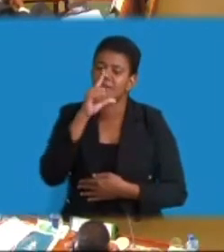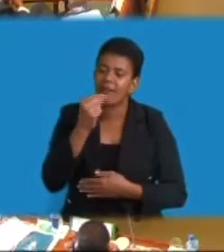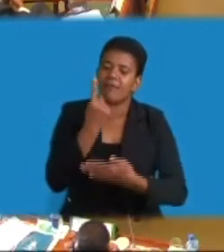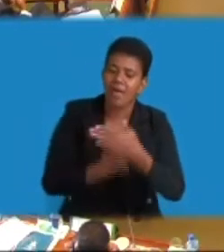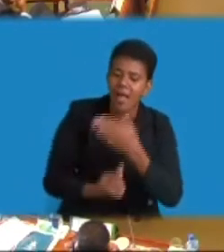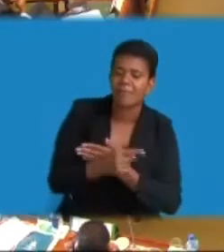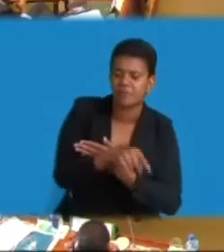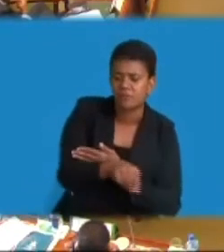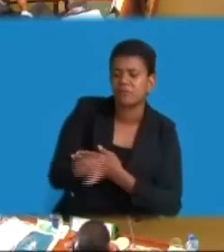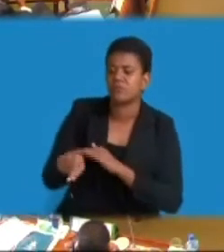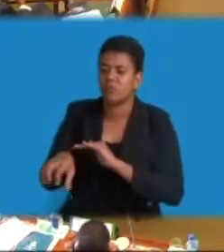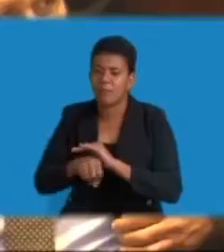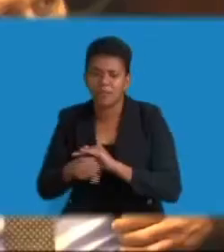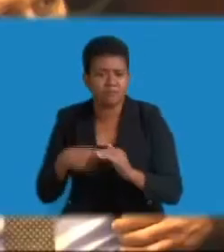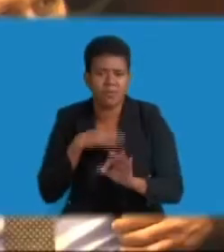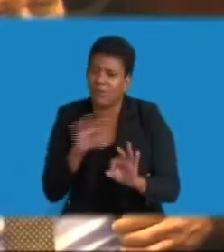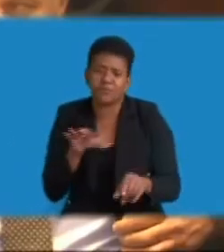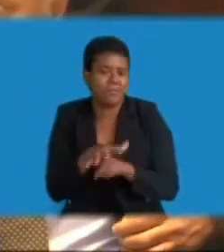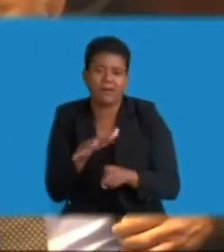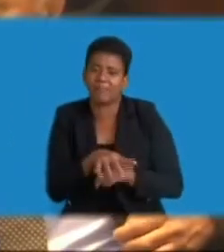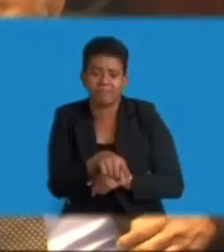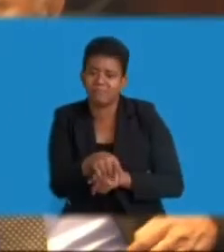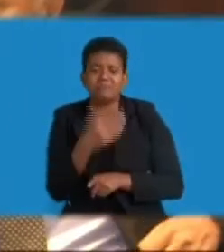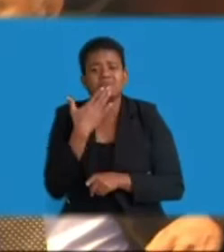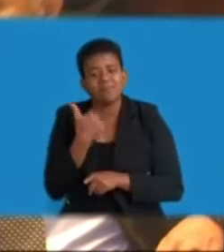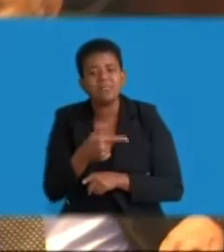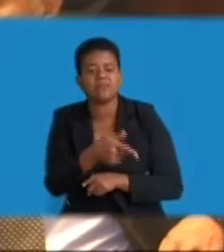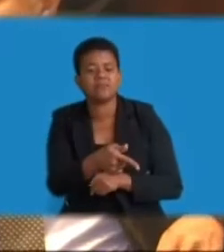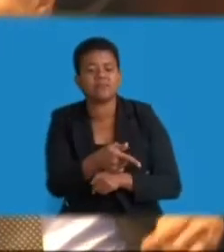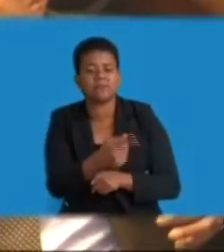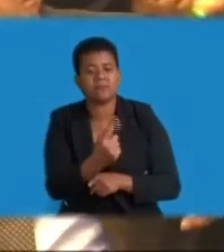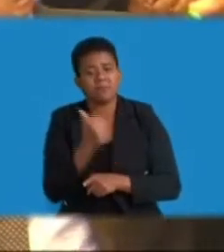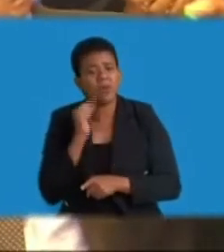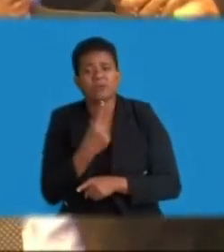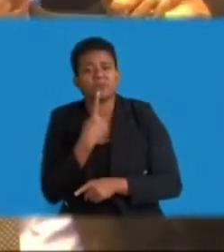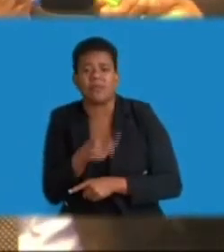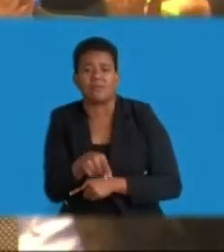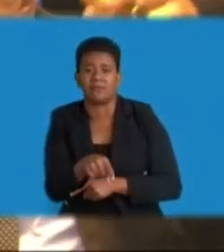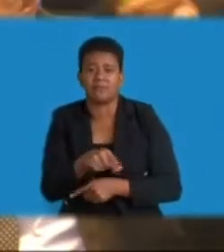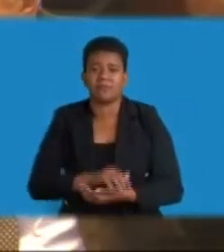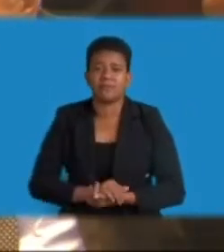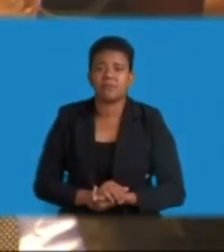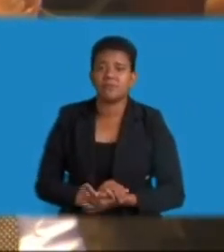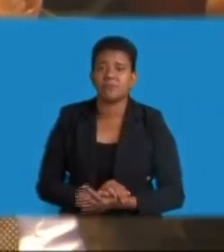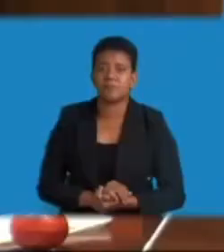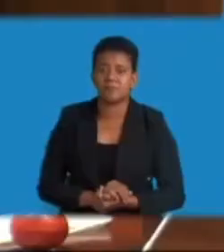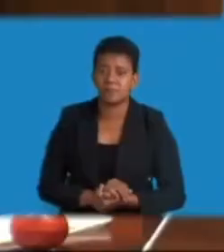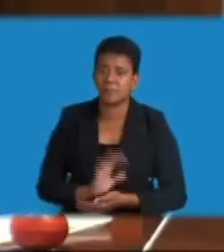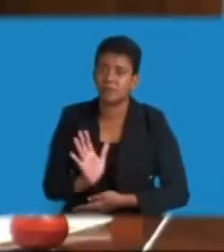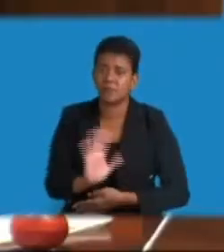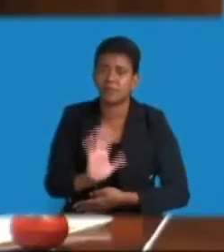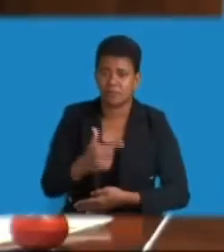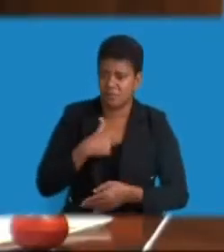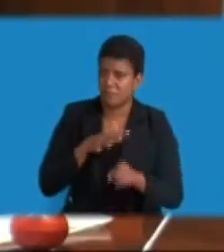It breeds corruption. You've been asked to withdraw the statement. Would you like to withdraw the statement, please? No, Madam Speaker, because I said it breeds corruption. I now give